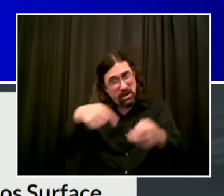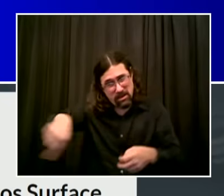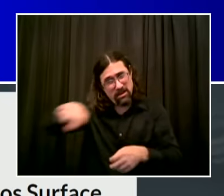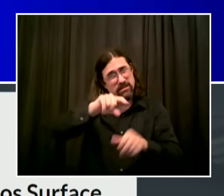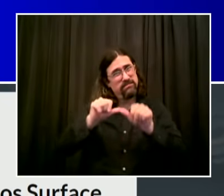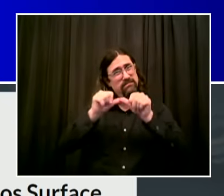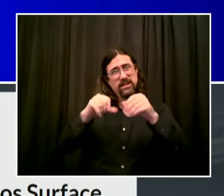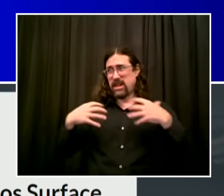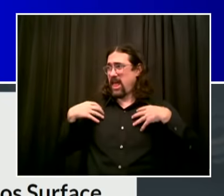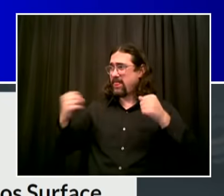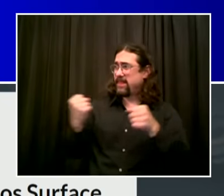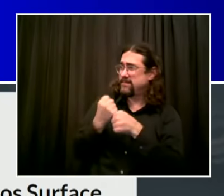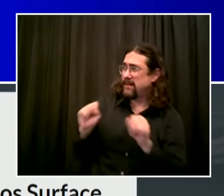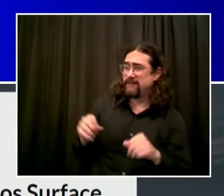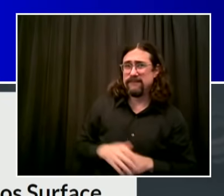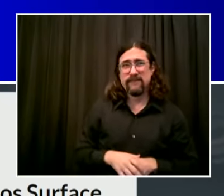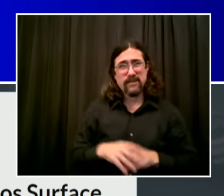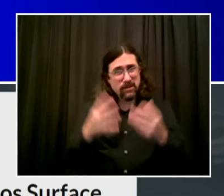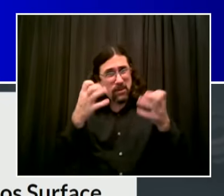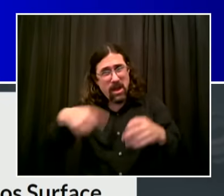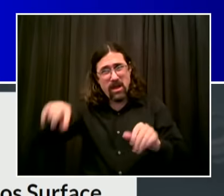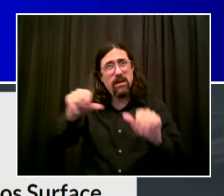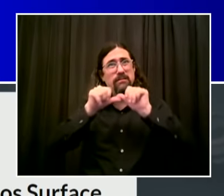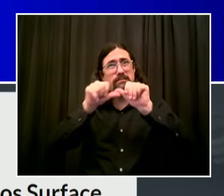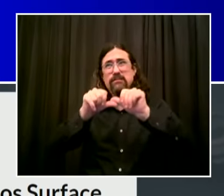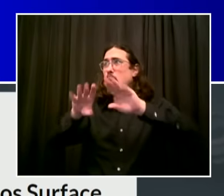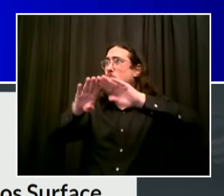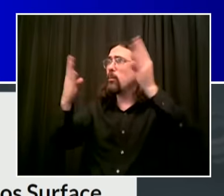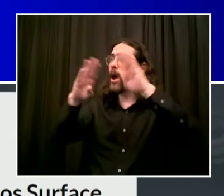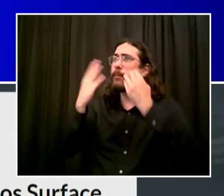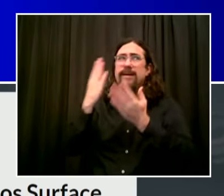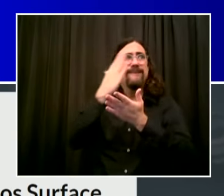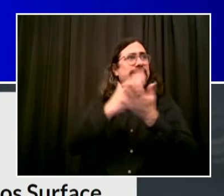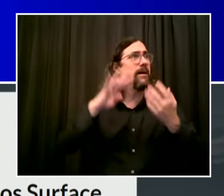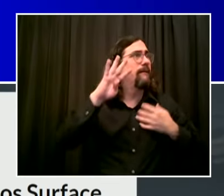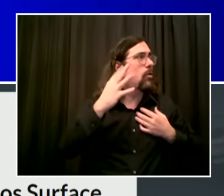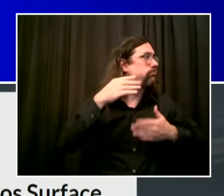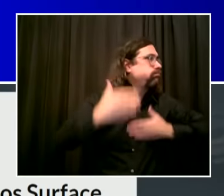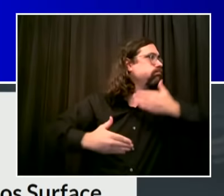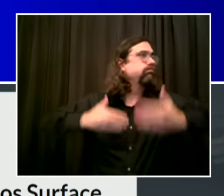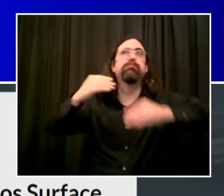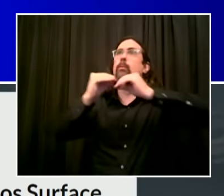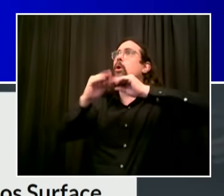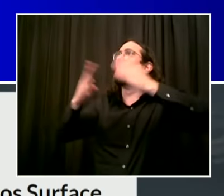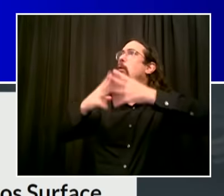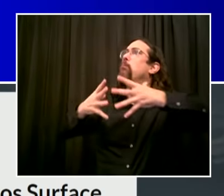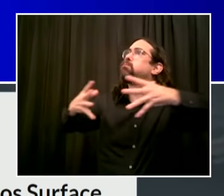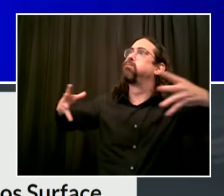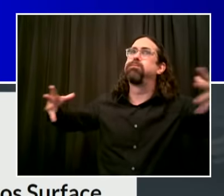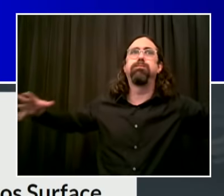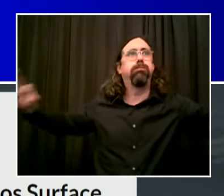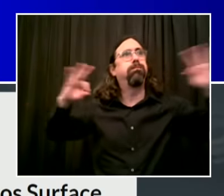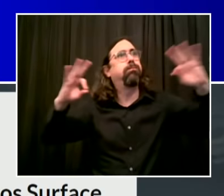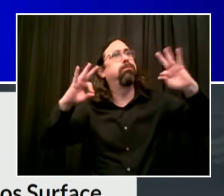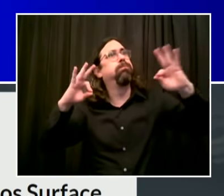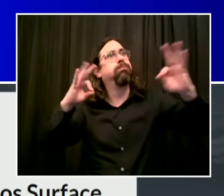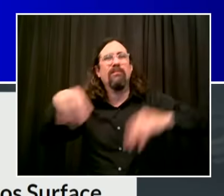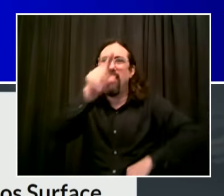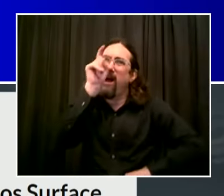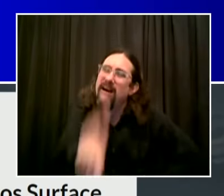to stop this disease and to never let it come back. So you'll see, as I said, a very